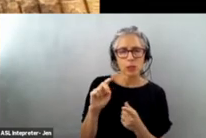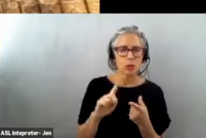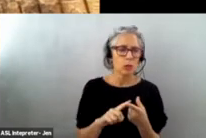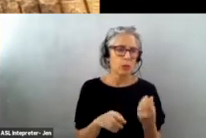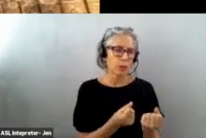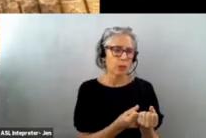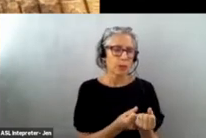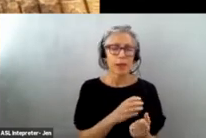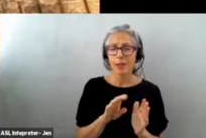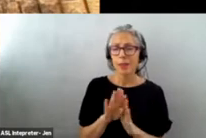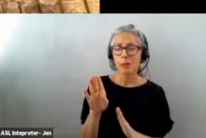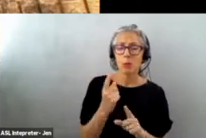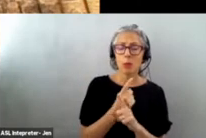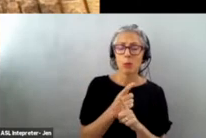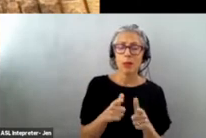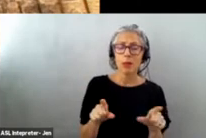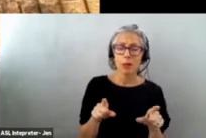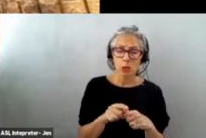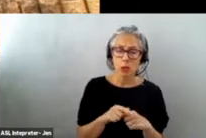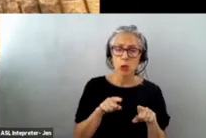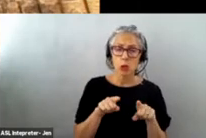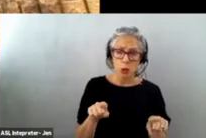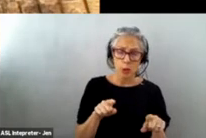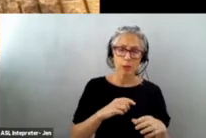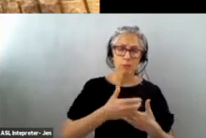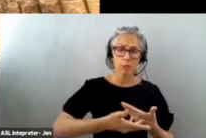appropriate language during interactions with young children.